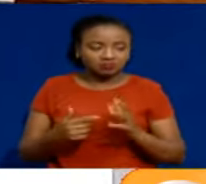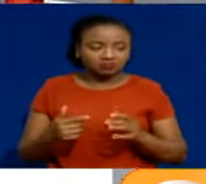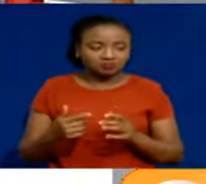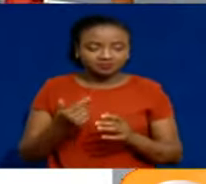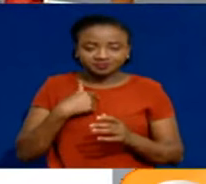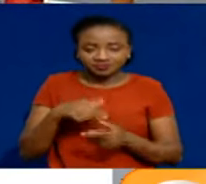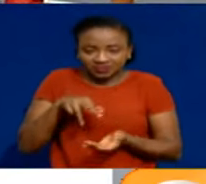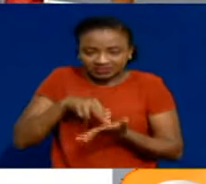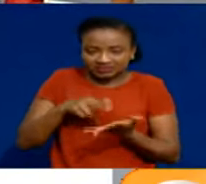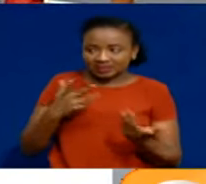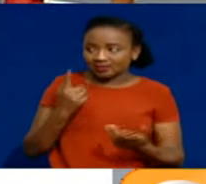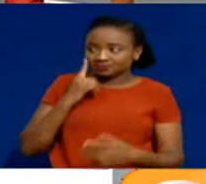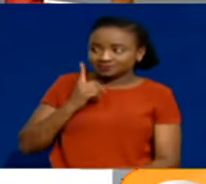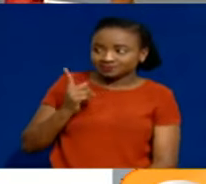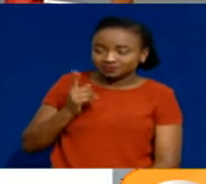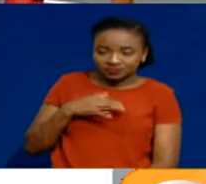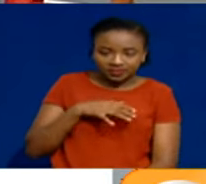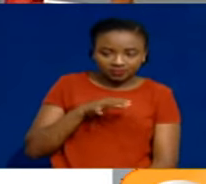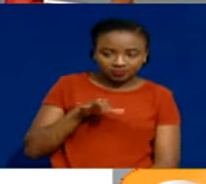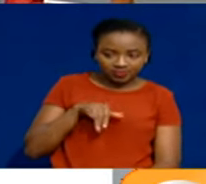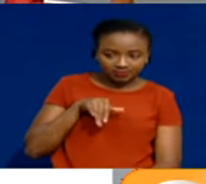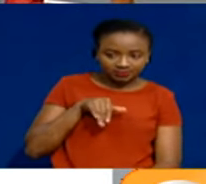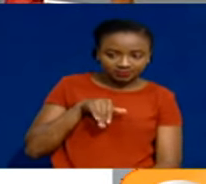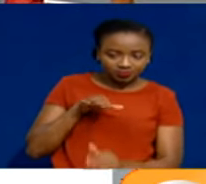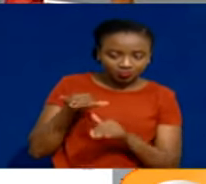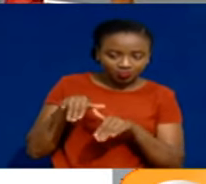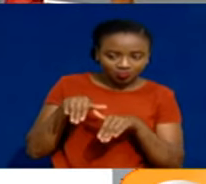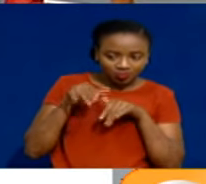strategic position and you keep quiet.